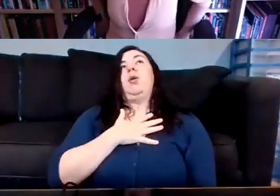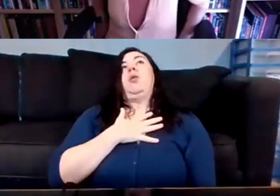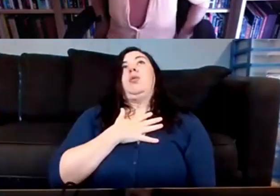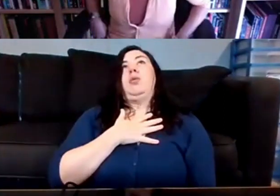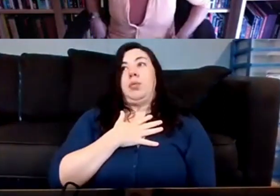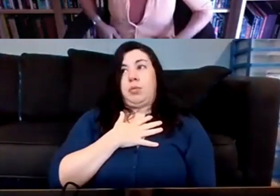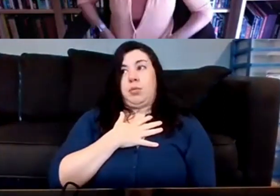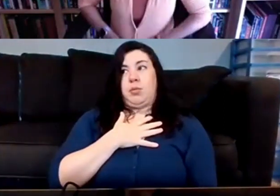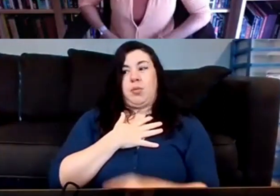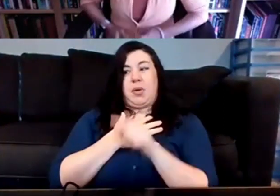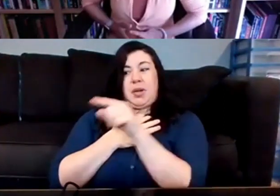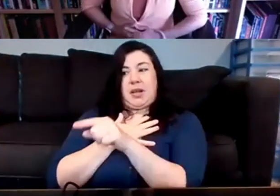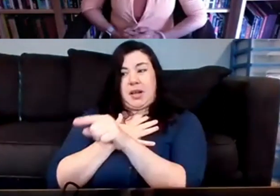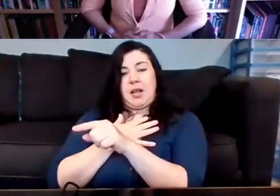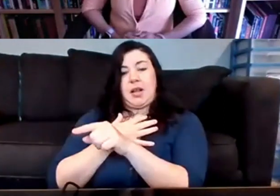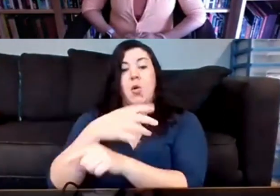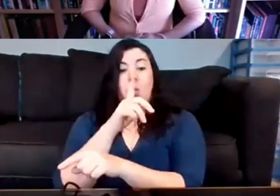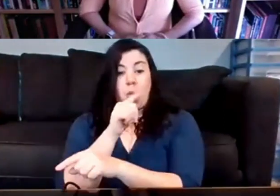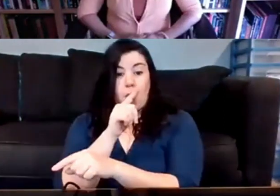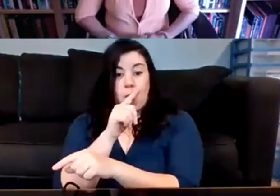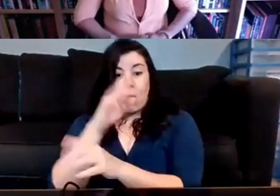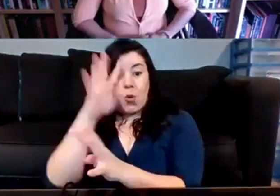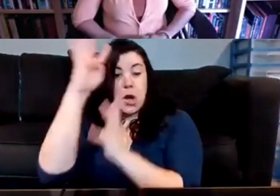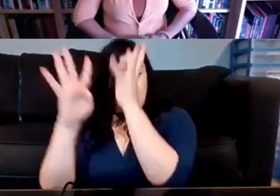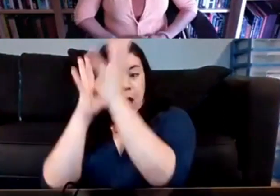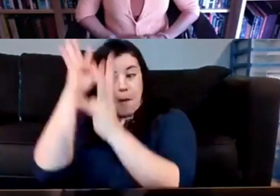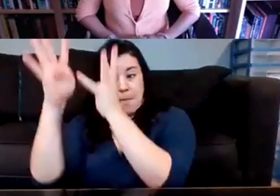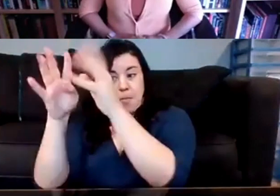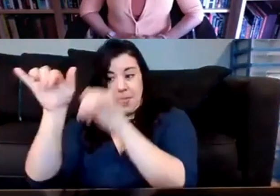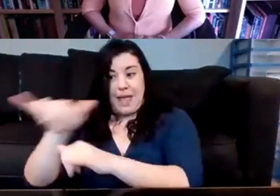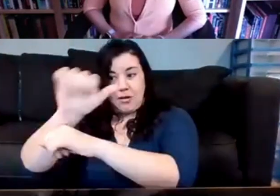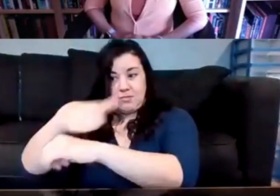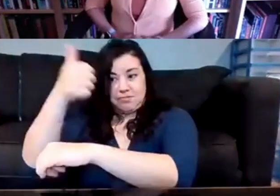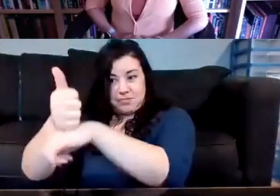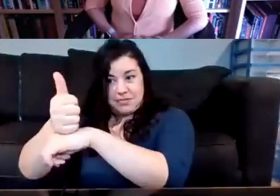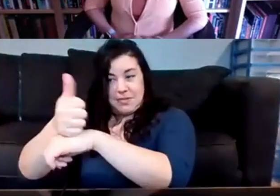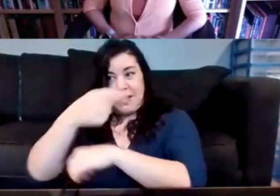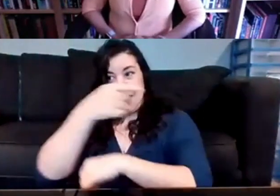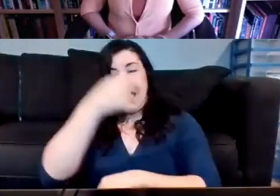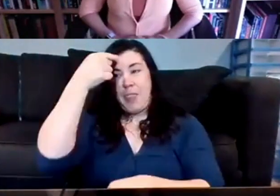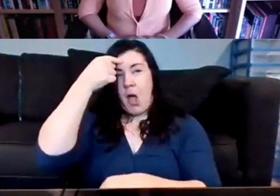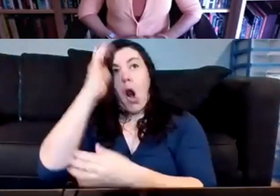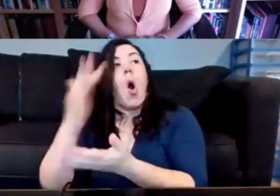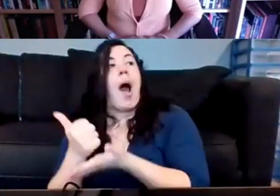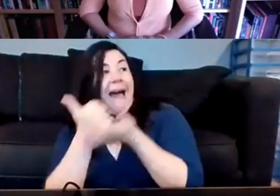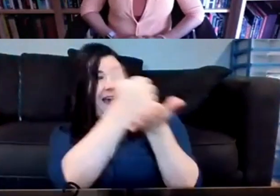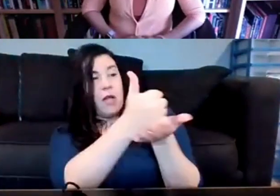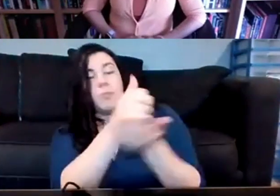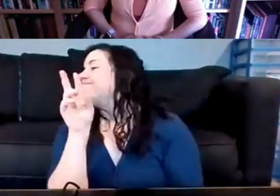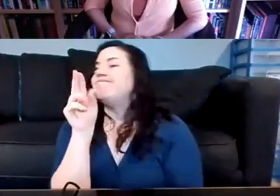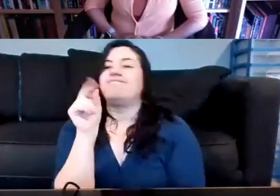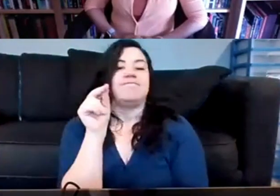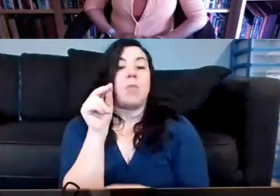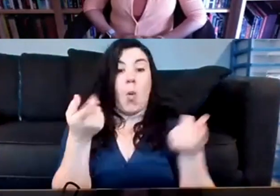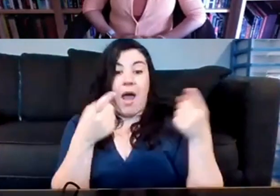the work that the people who made the installations thought that it was doing, that indeed it was producing people who would identify with